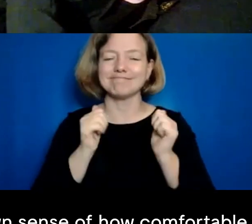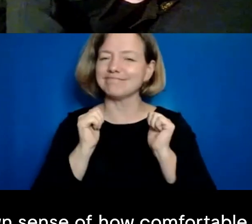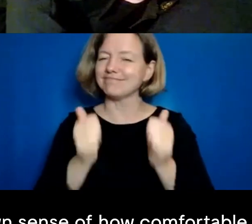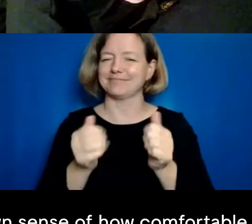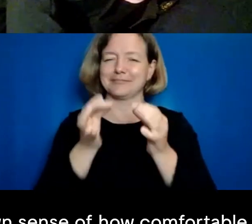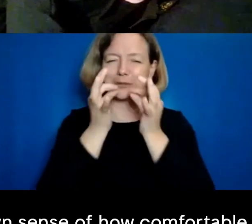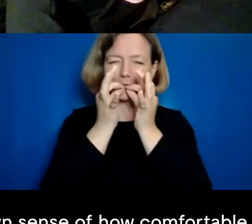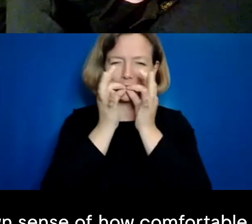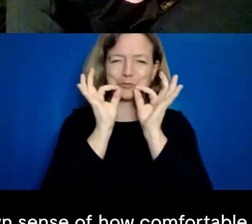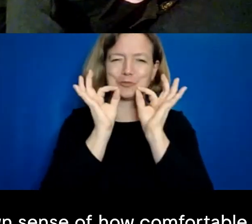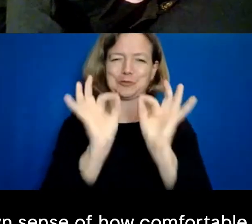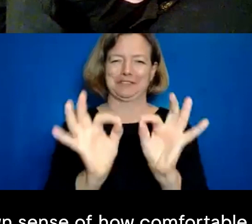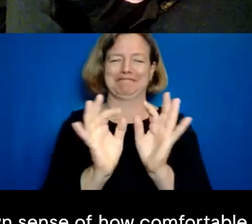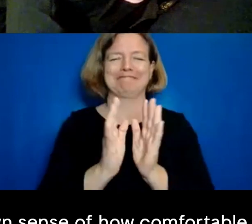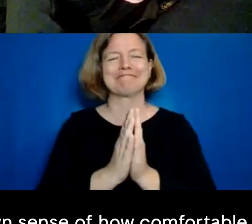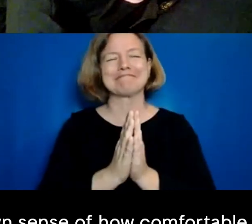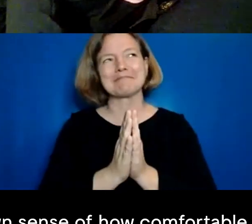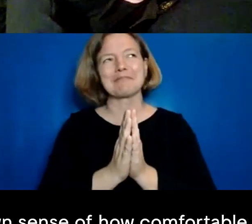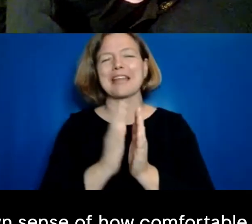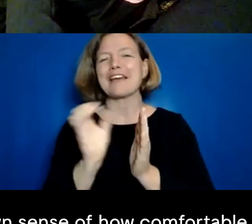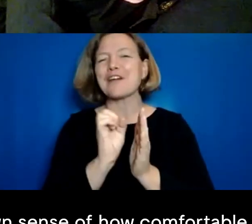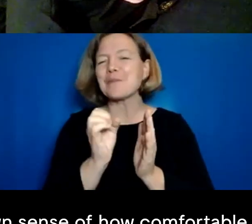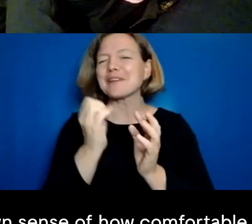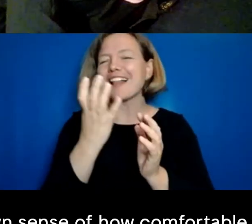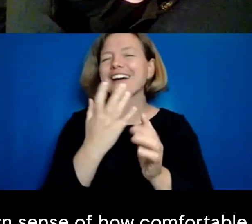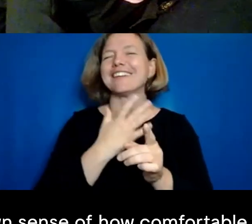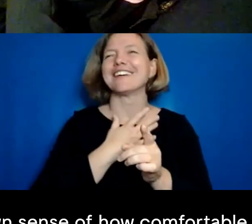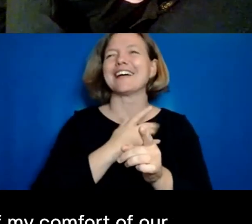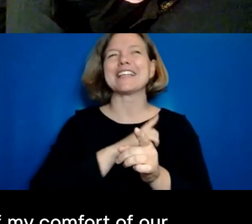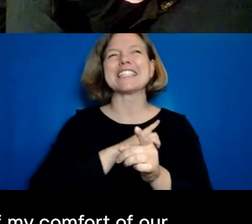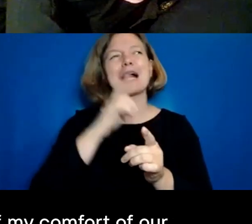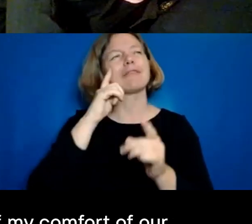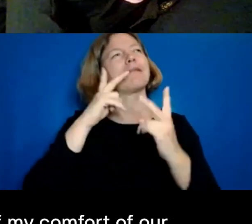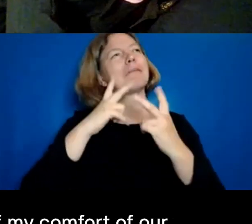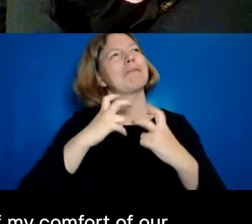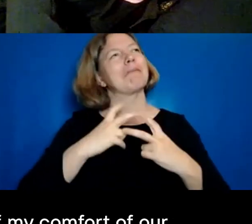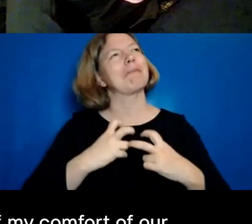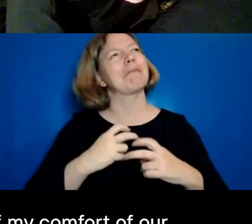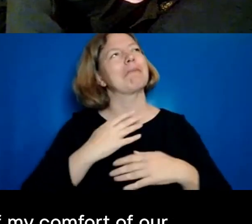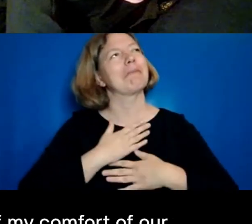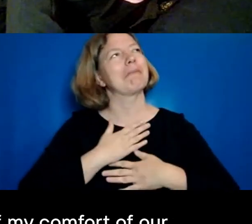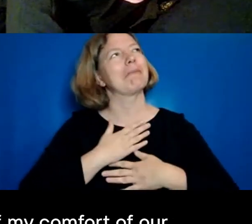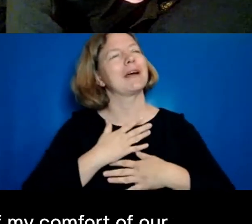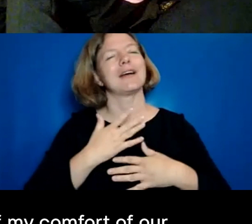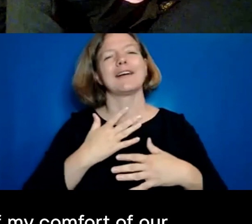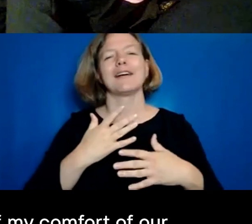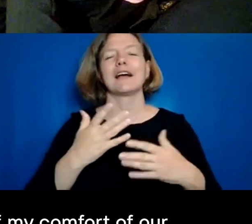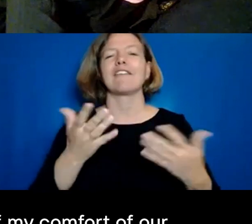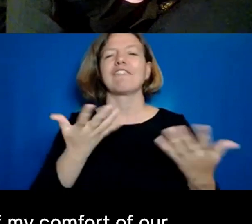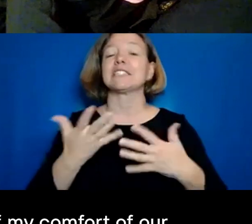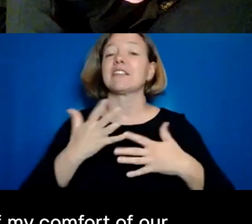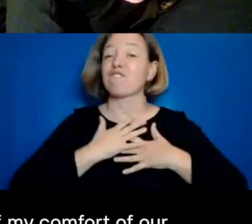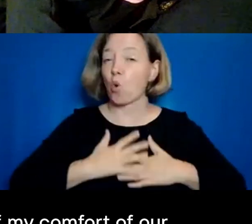question my own sense of how comfortable I am in mess, and actually how much of my comfort around